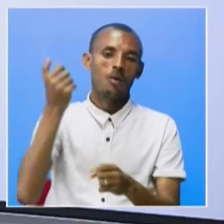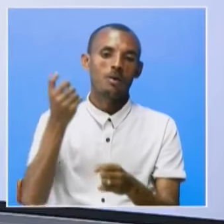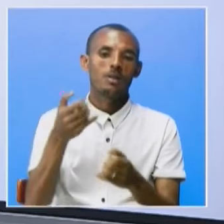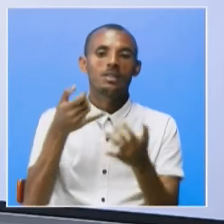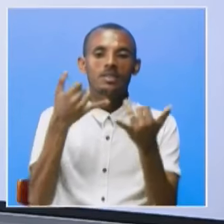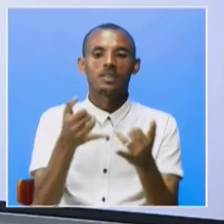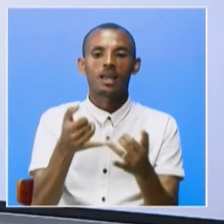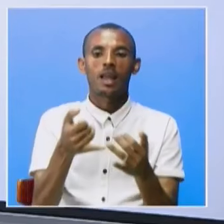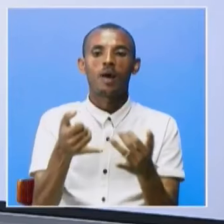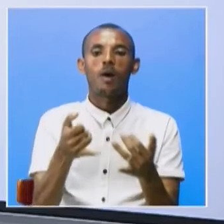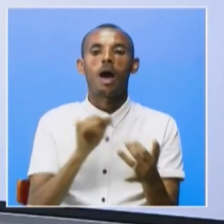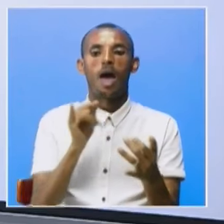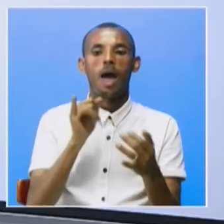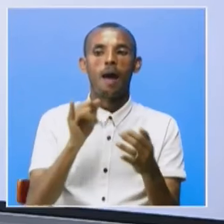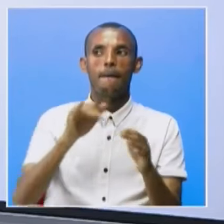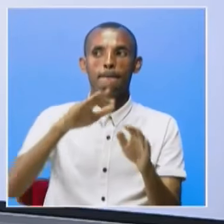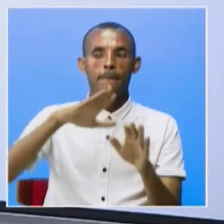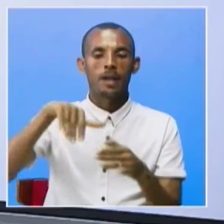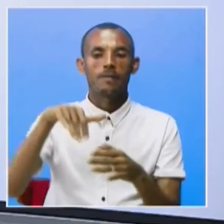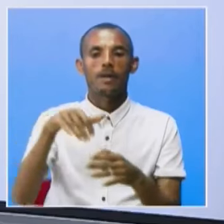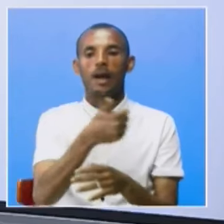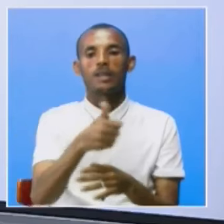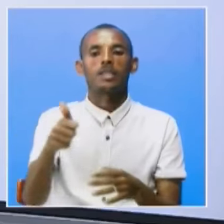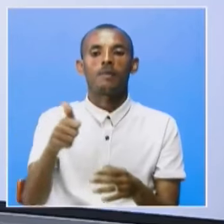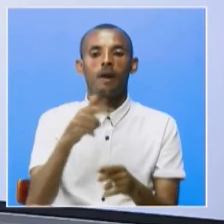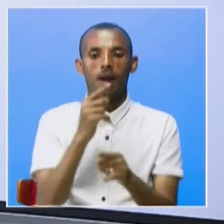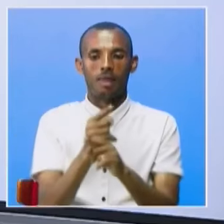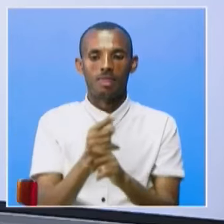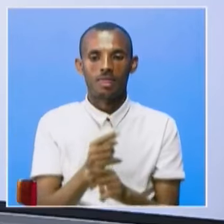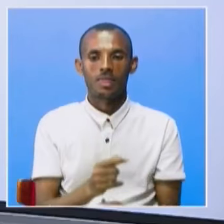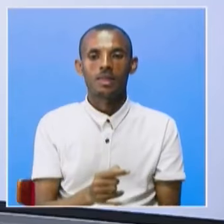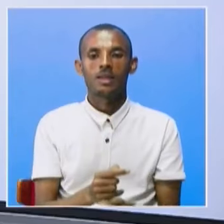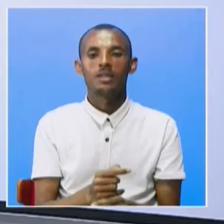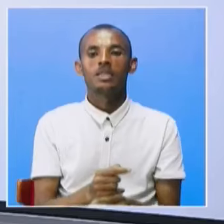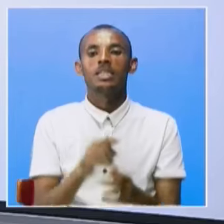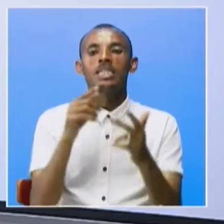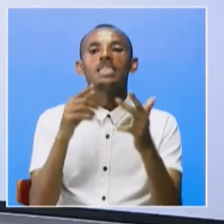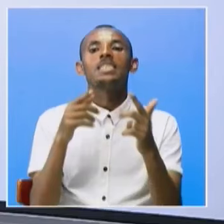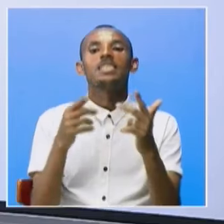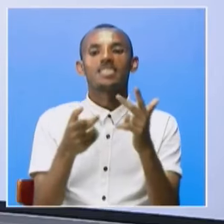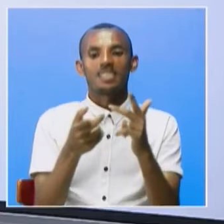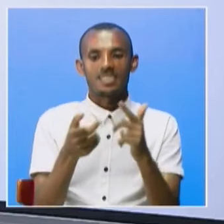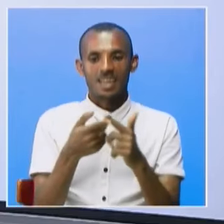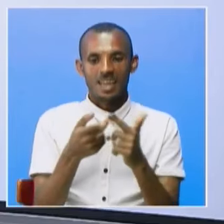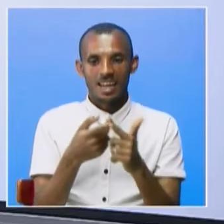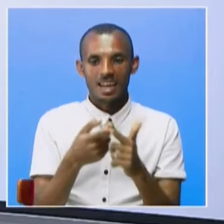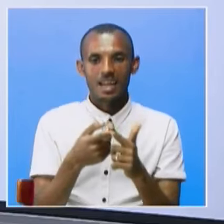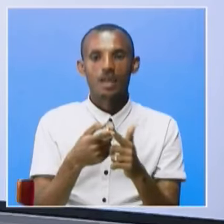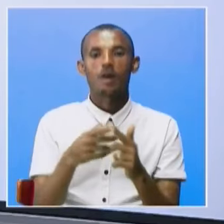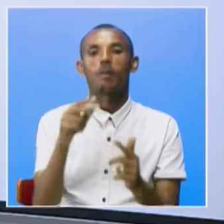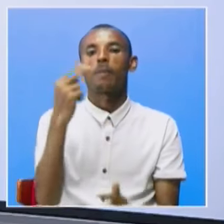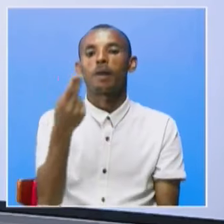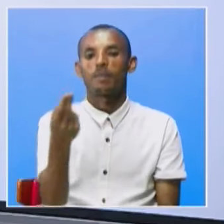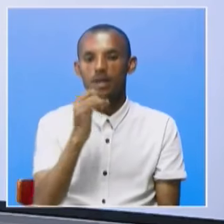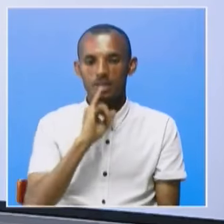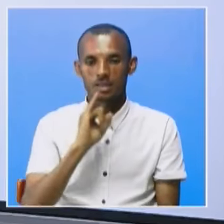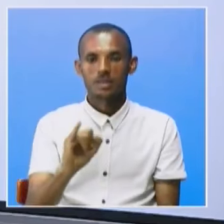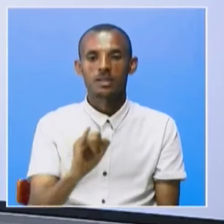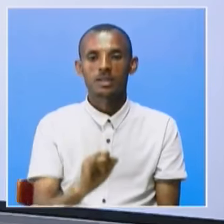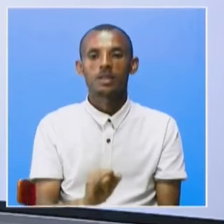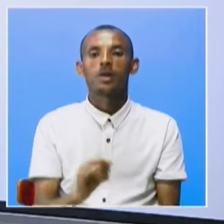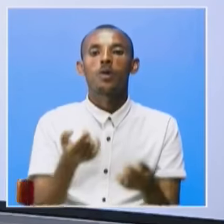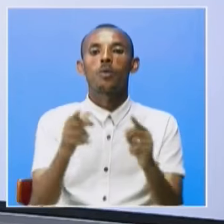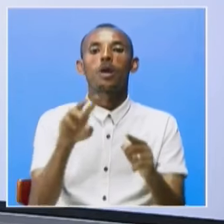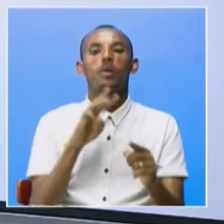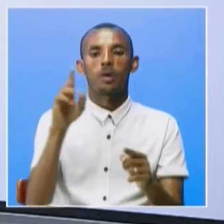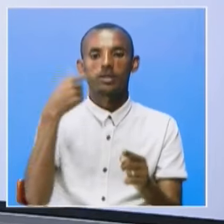I am living in Addis Ababa, right? And the second purpose is what? For an action. By the way, when we say